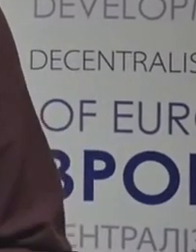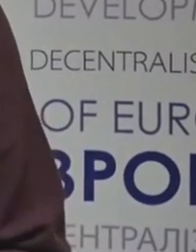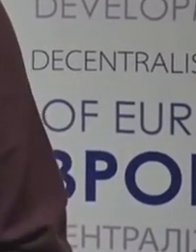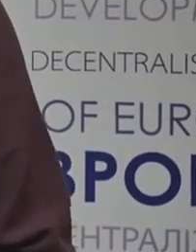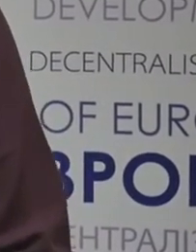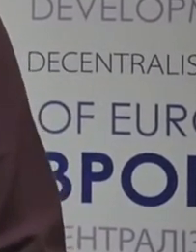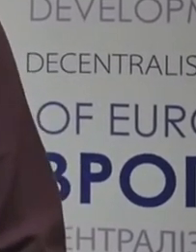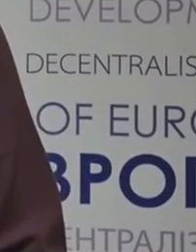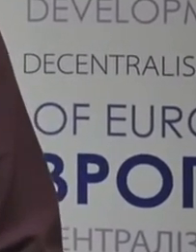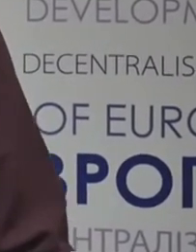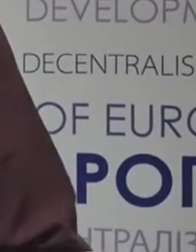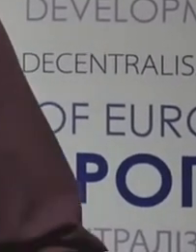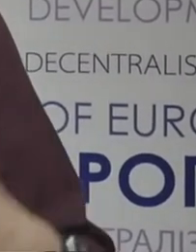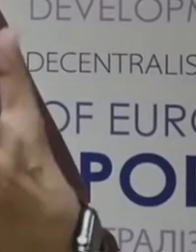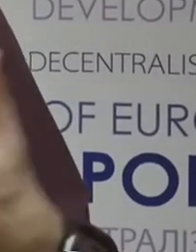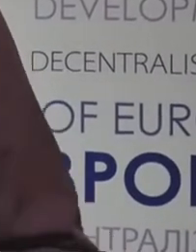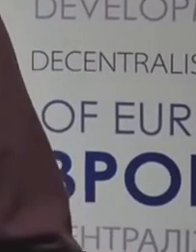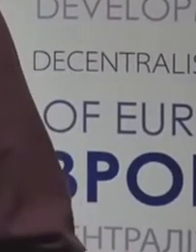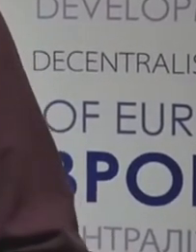foreign